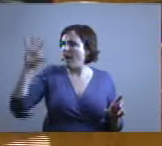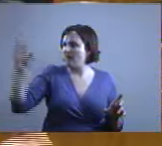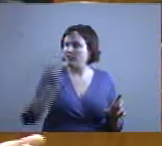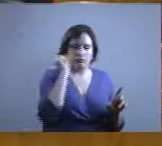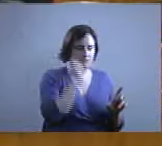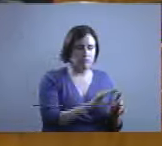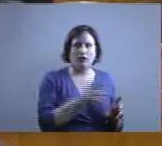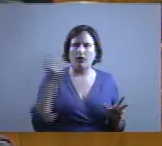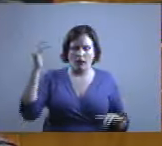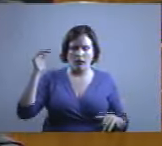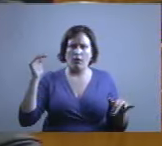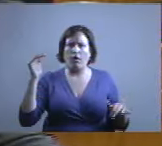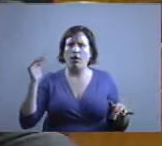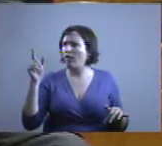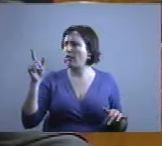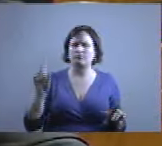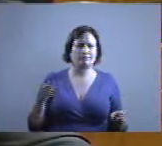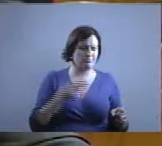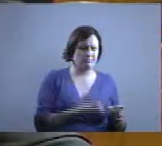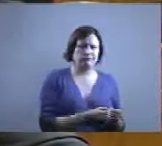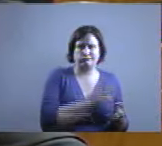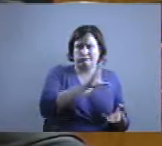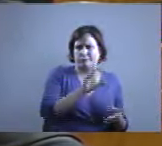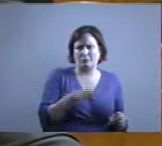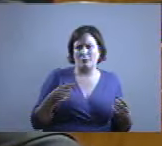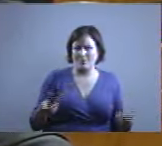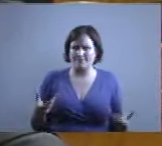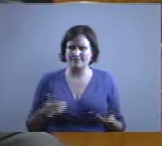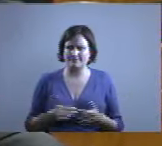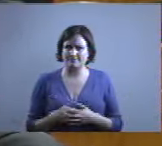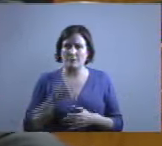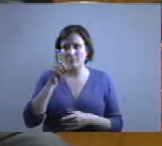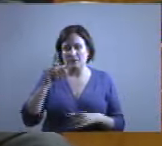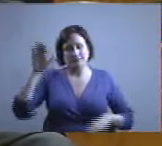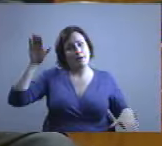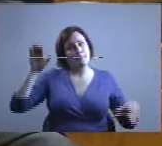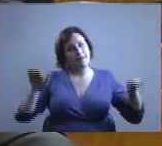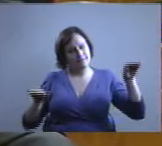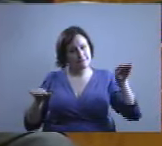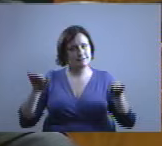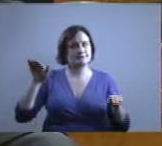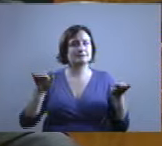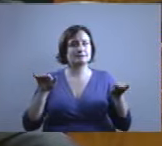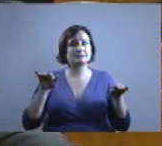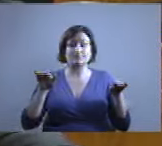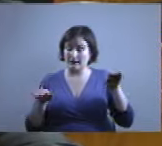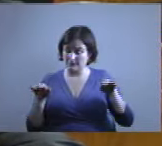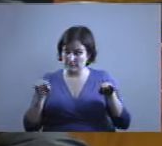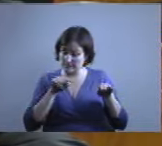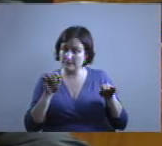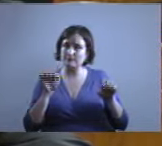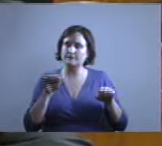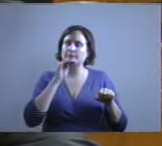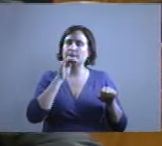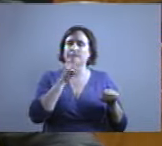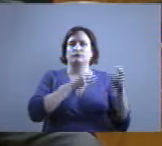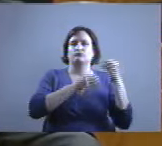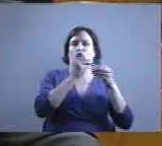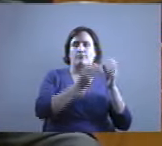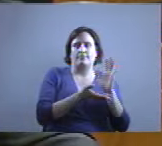ons die balans het, dan sal ons die ekonomie in Suid-Afrika kan bou. The honourable member